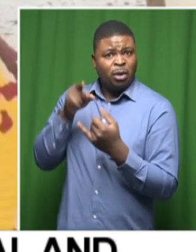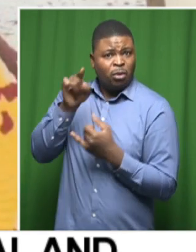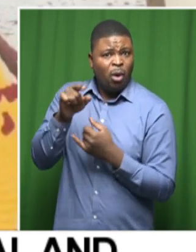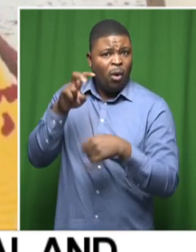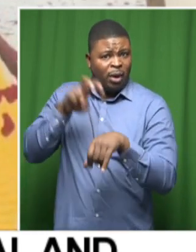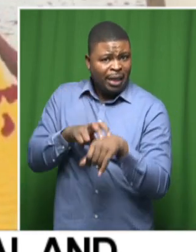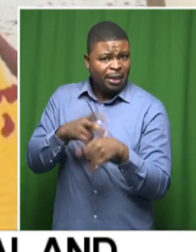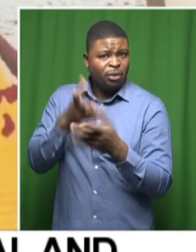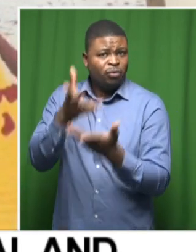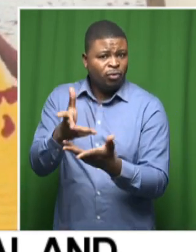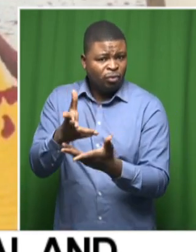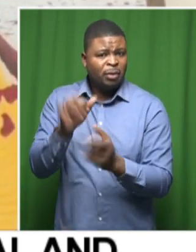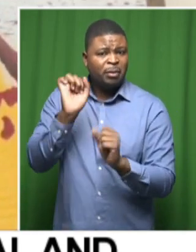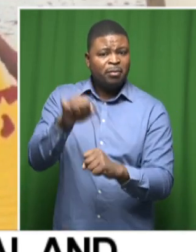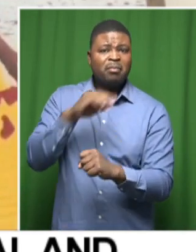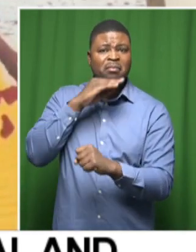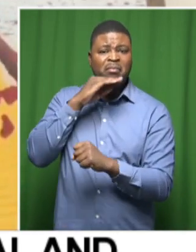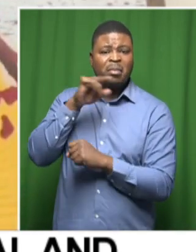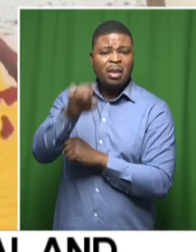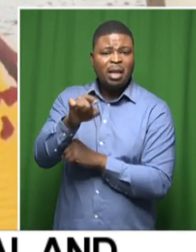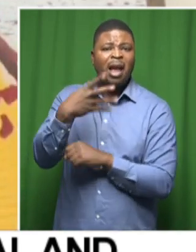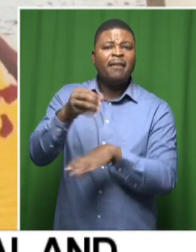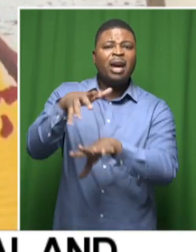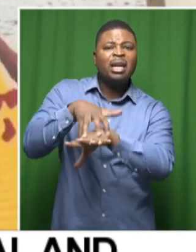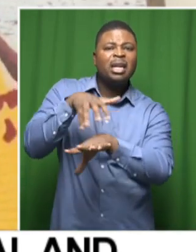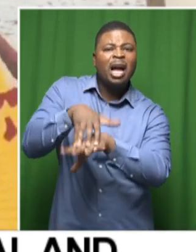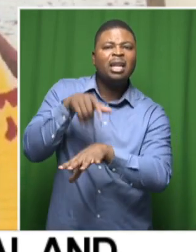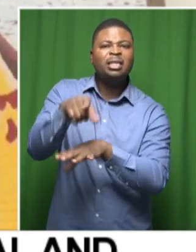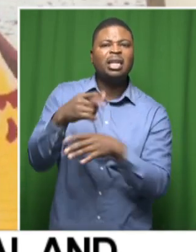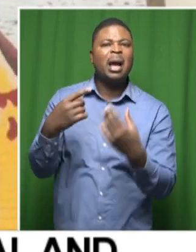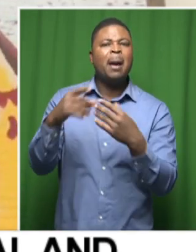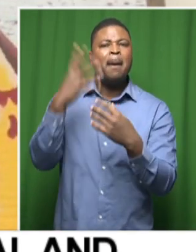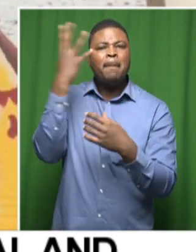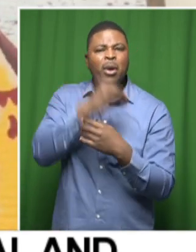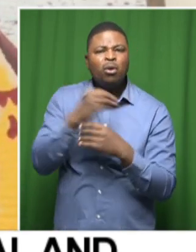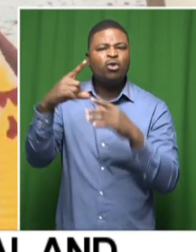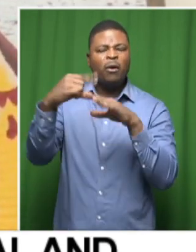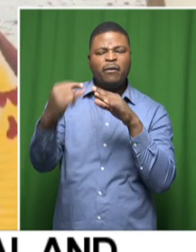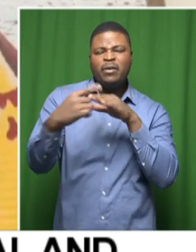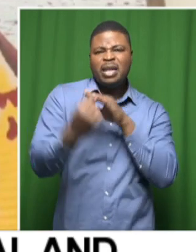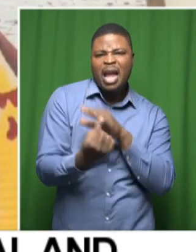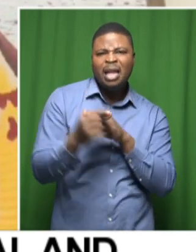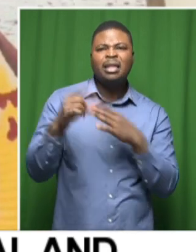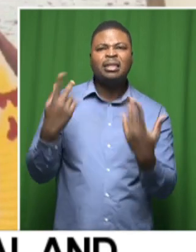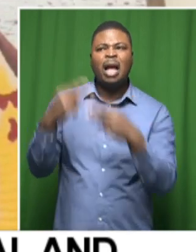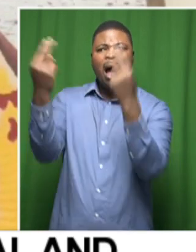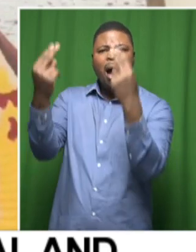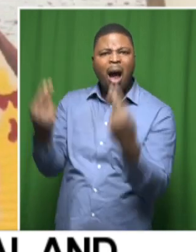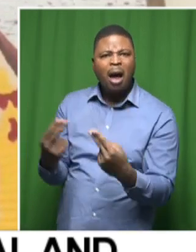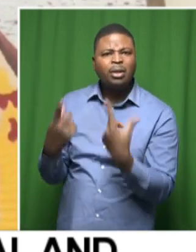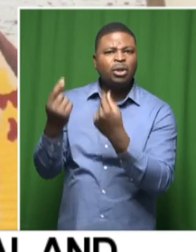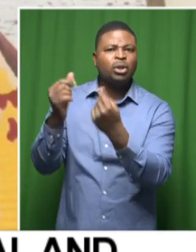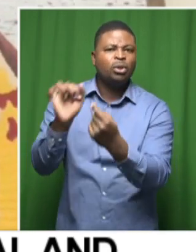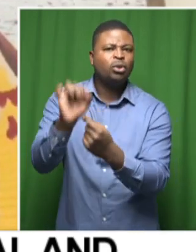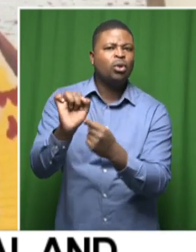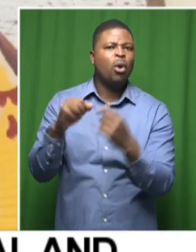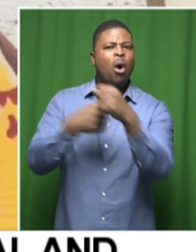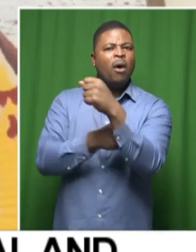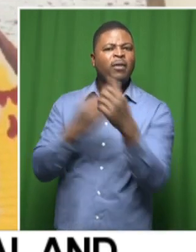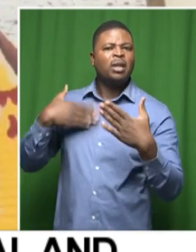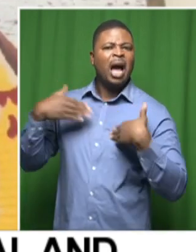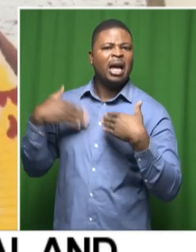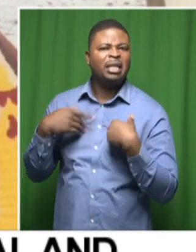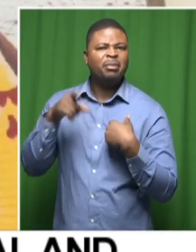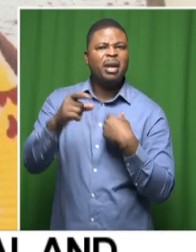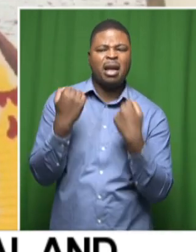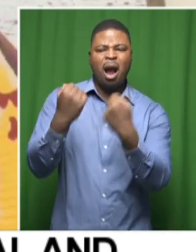occupational subjects, it's agricultural study, beauty and nails, arts and crafts, office administration, upholstery, maintenance, motor